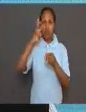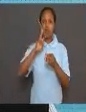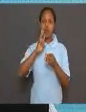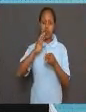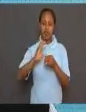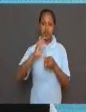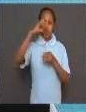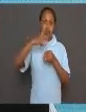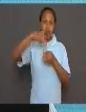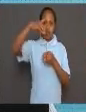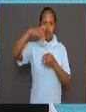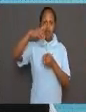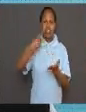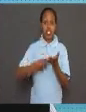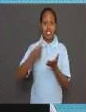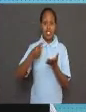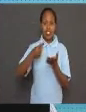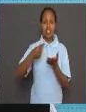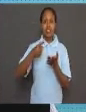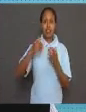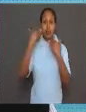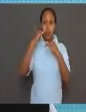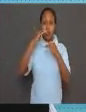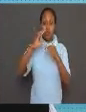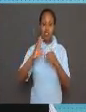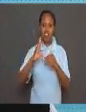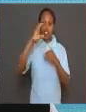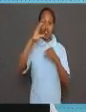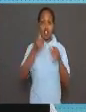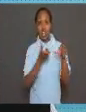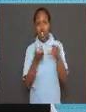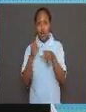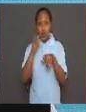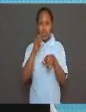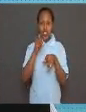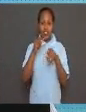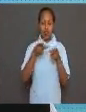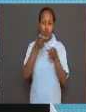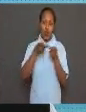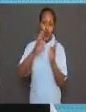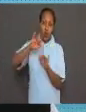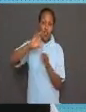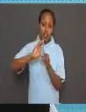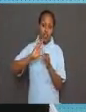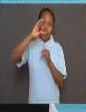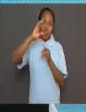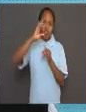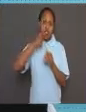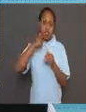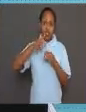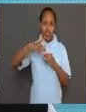The amount of liquid that is displaced